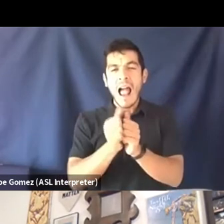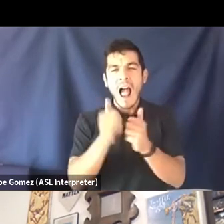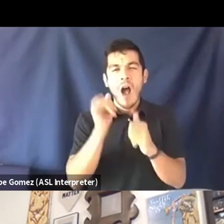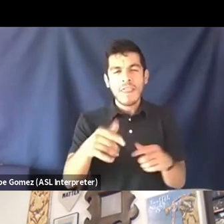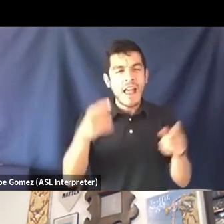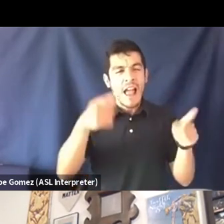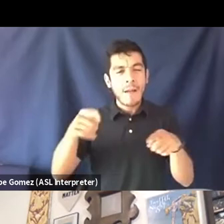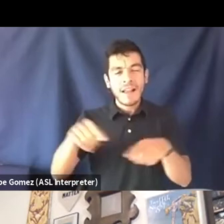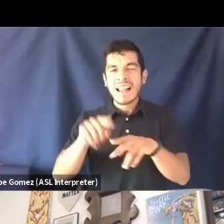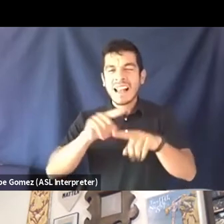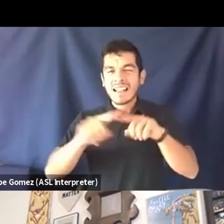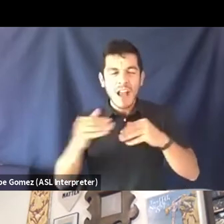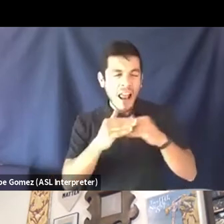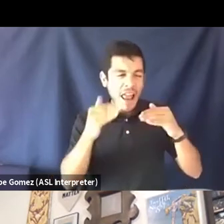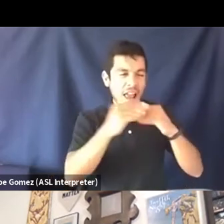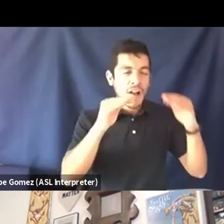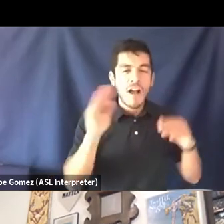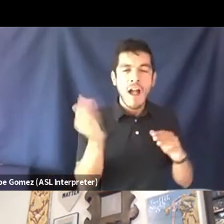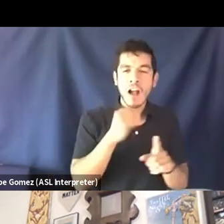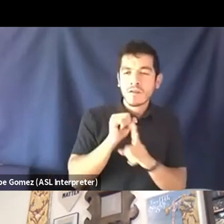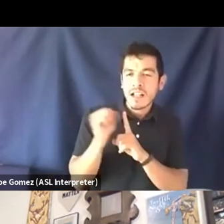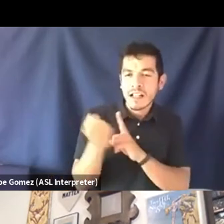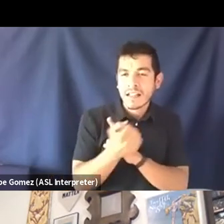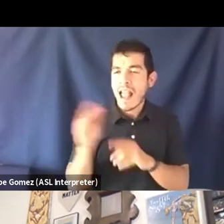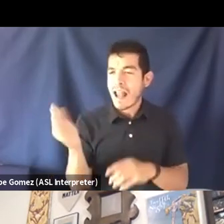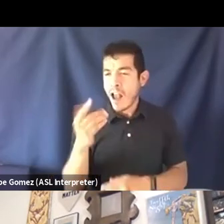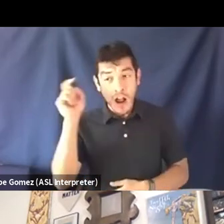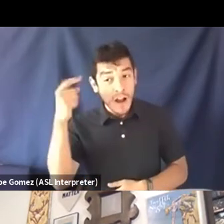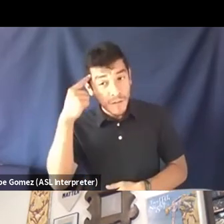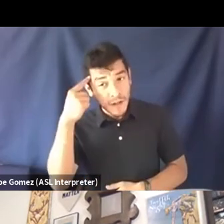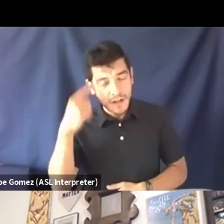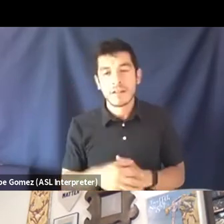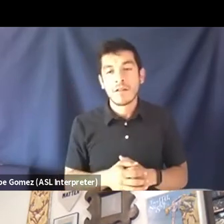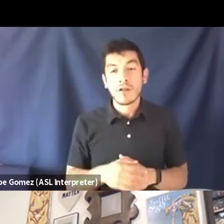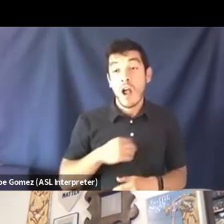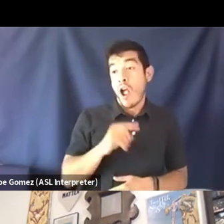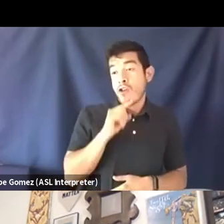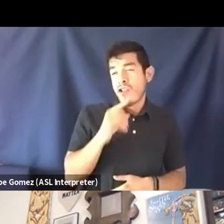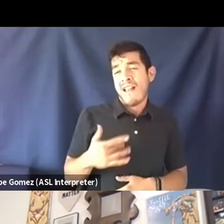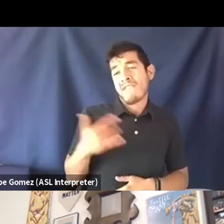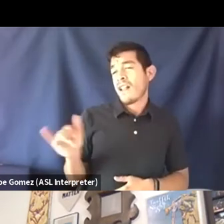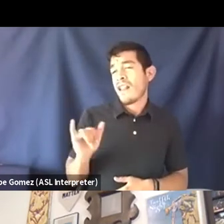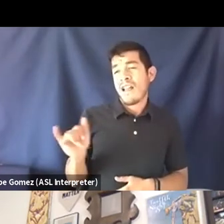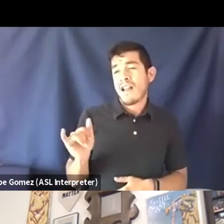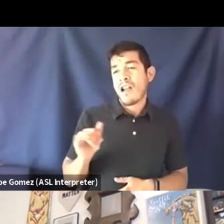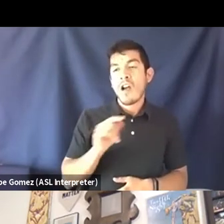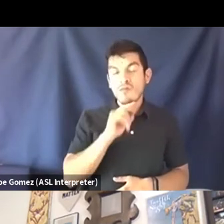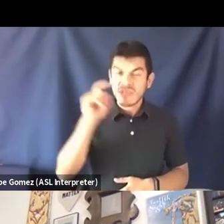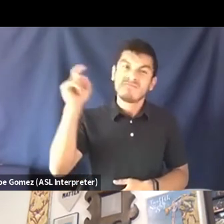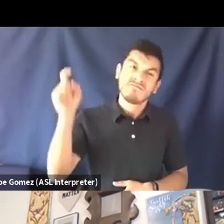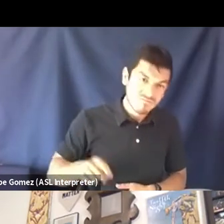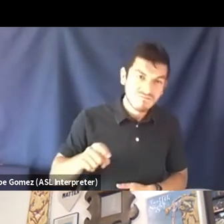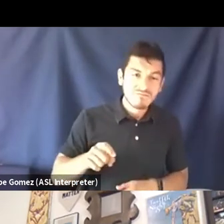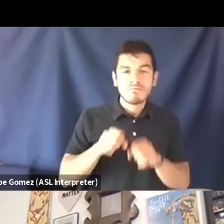the different layers of our systems and our government and our society. So I just really felt like it was supposed to